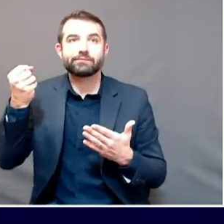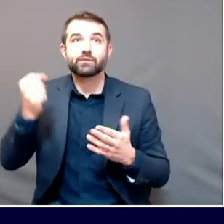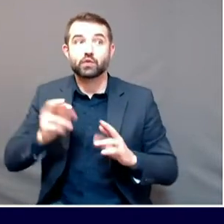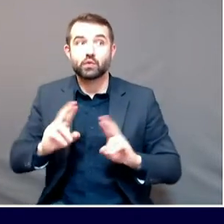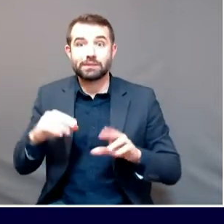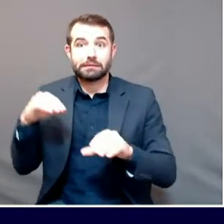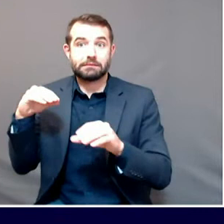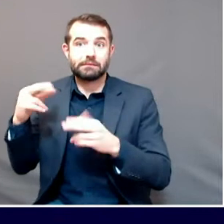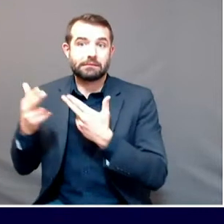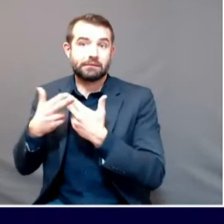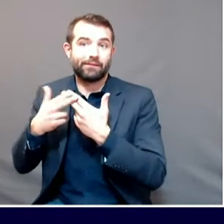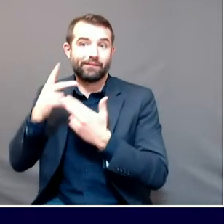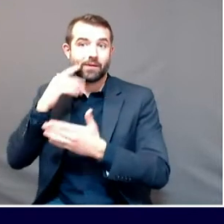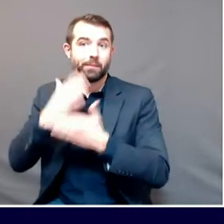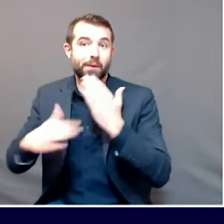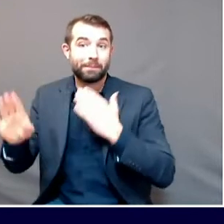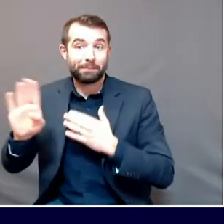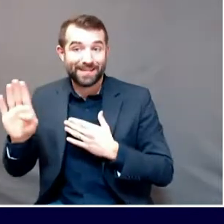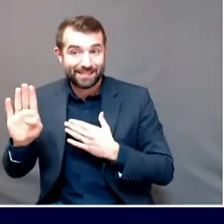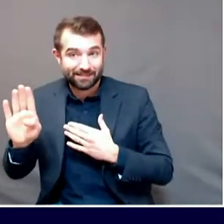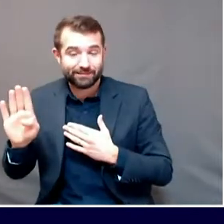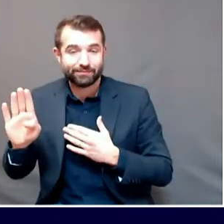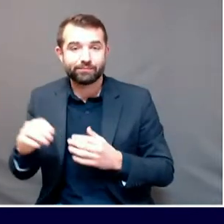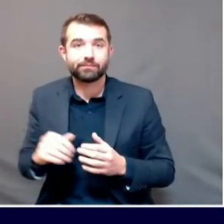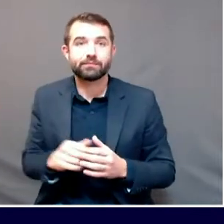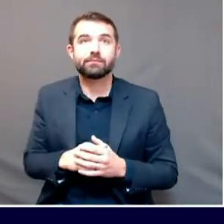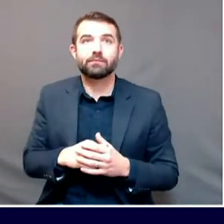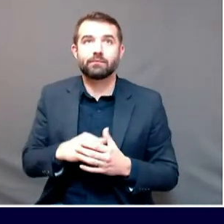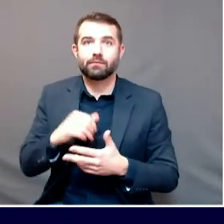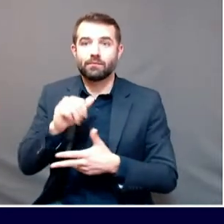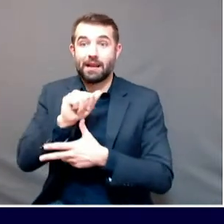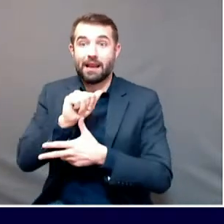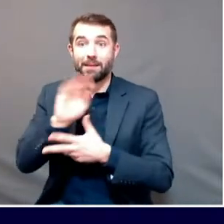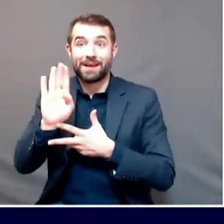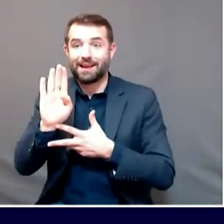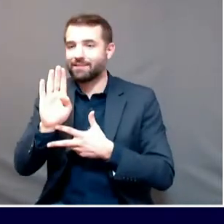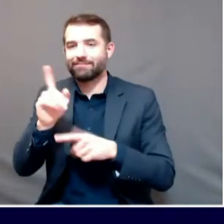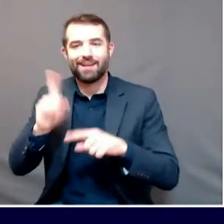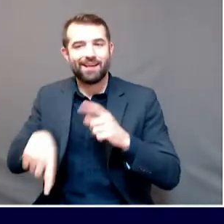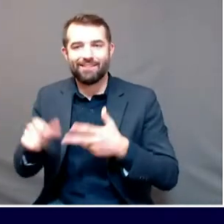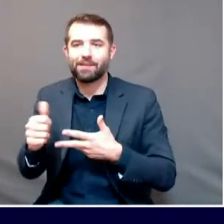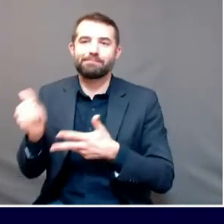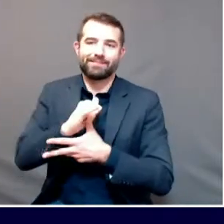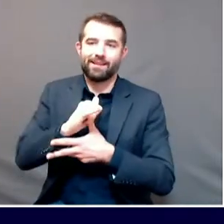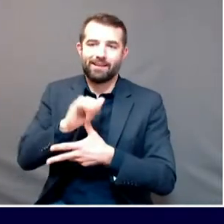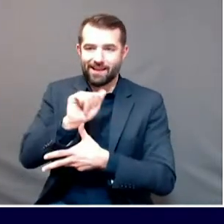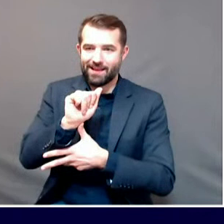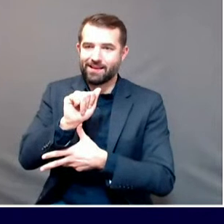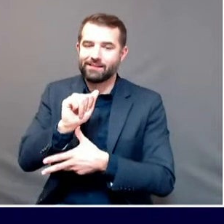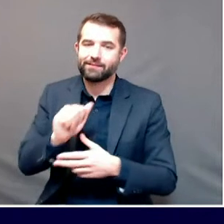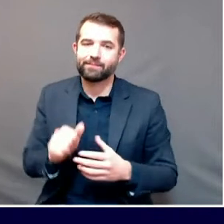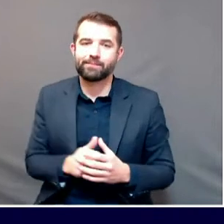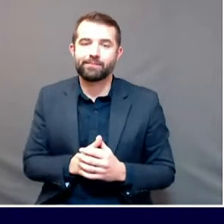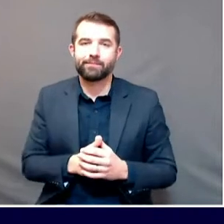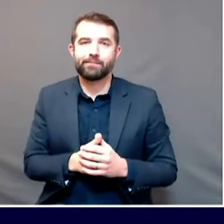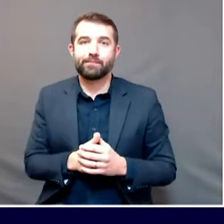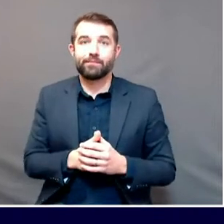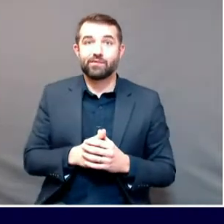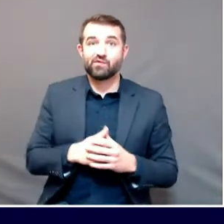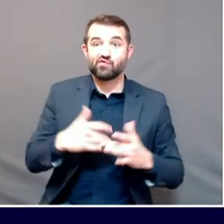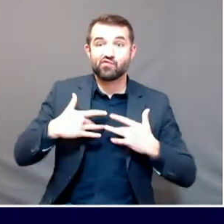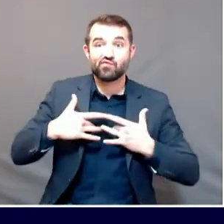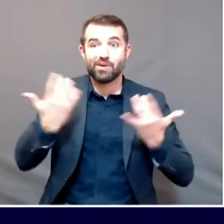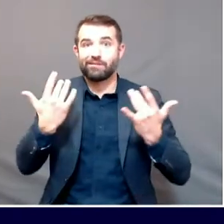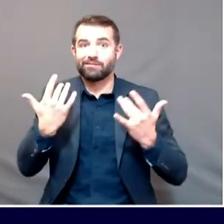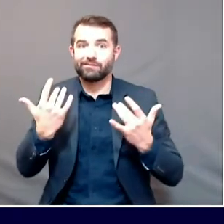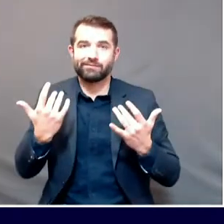clinic. The doses just aren't fungible in that way. So while we're delighted to see that there's 20% more in the